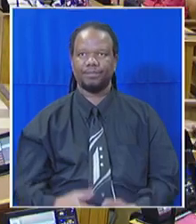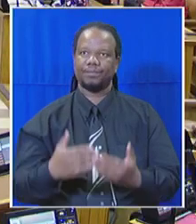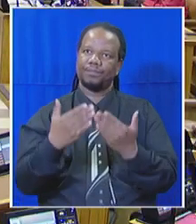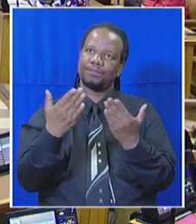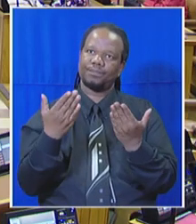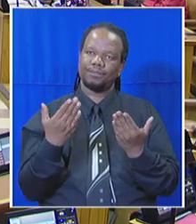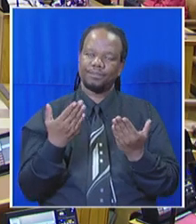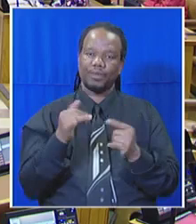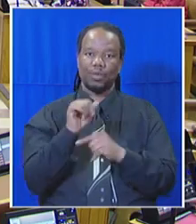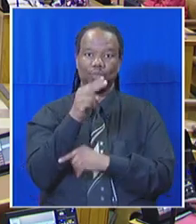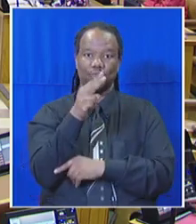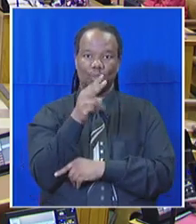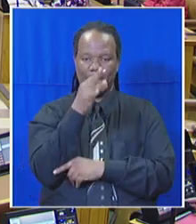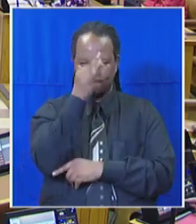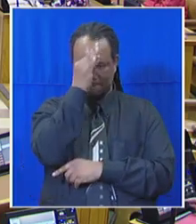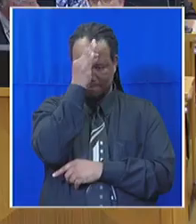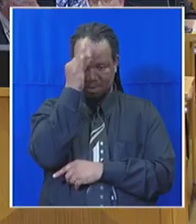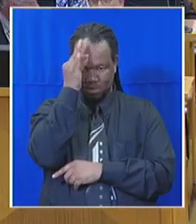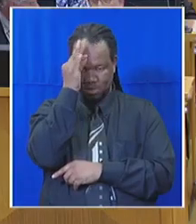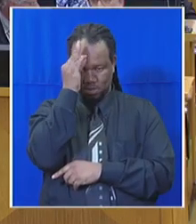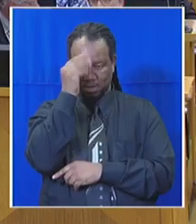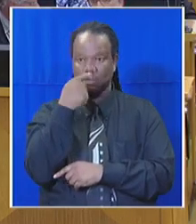Declarations are 2 minutes.